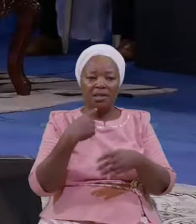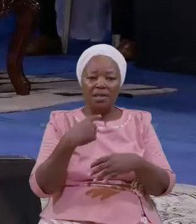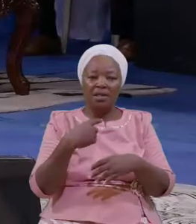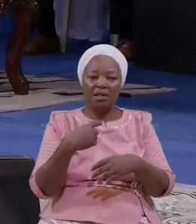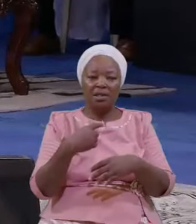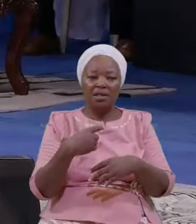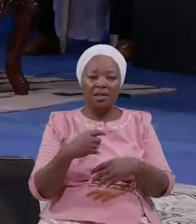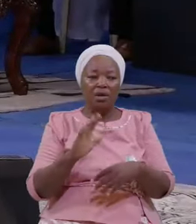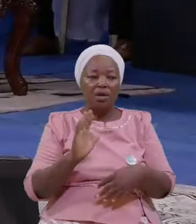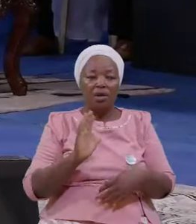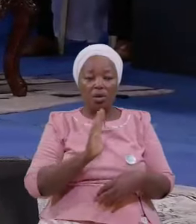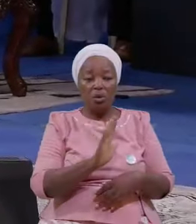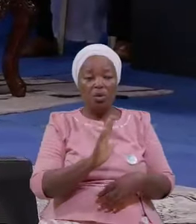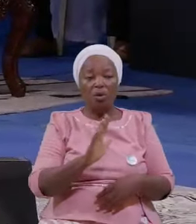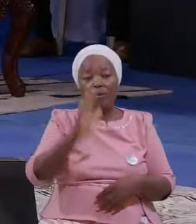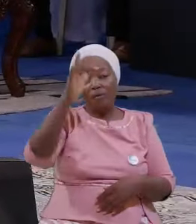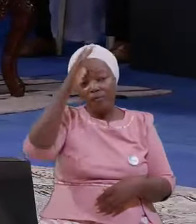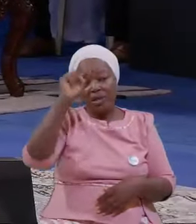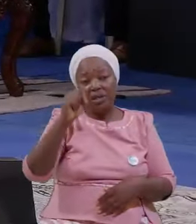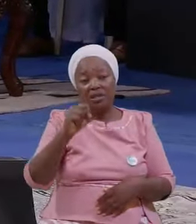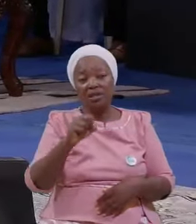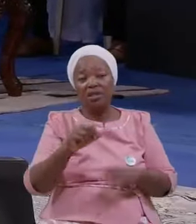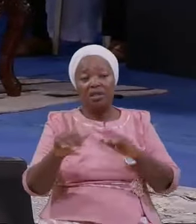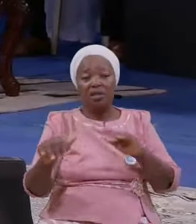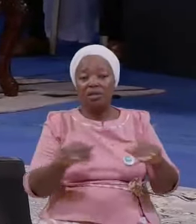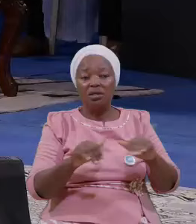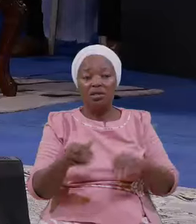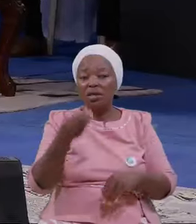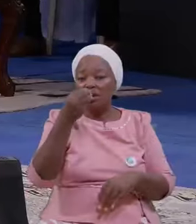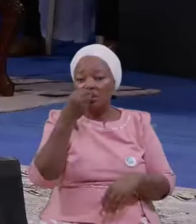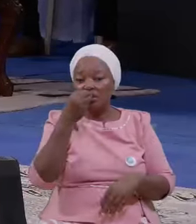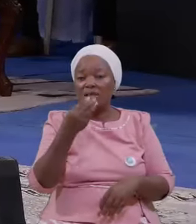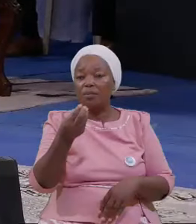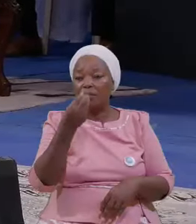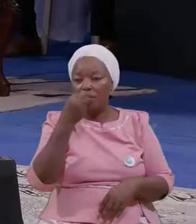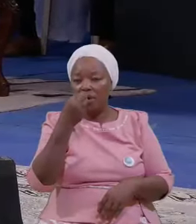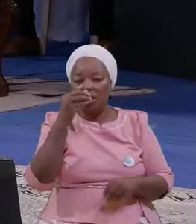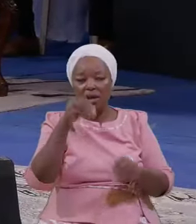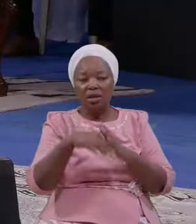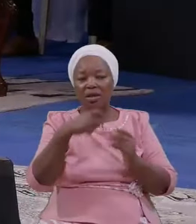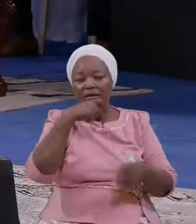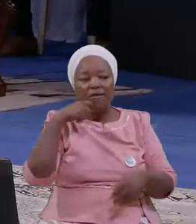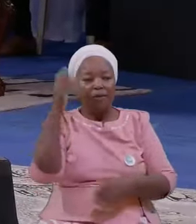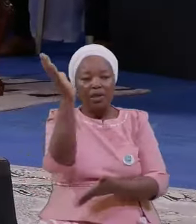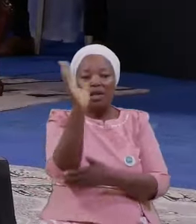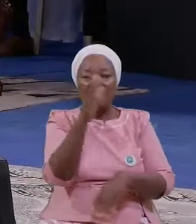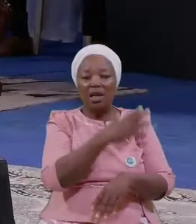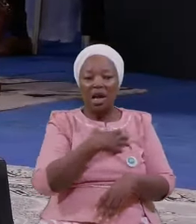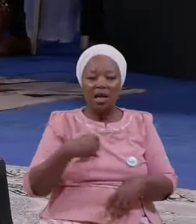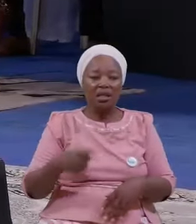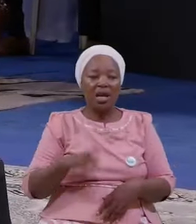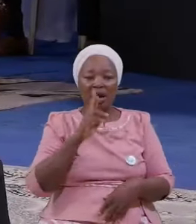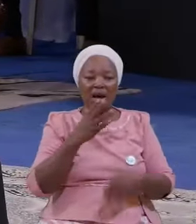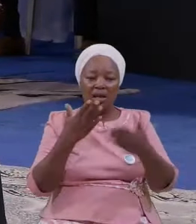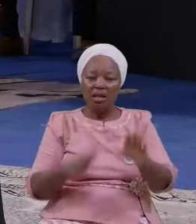fathers did eat manna in the wilderness and are dead. Verse 50. In verse